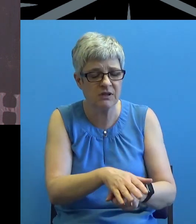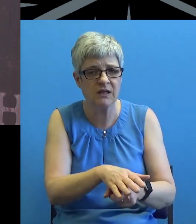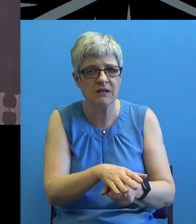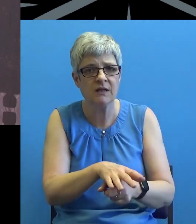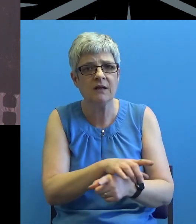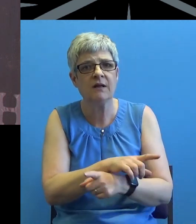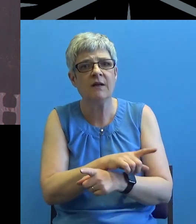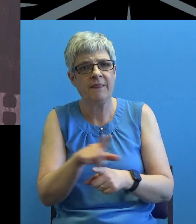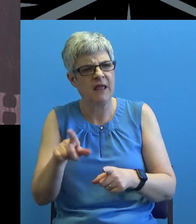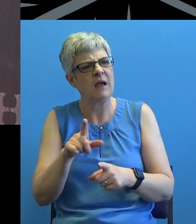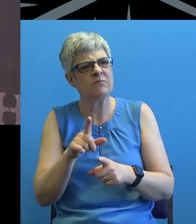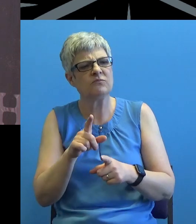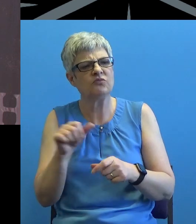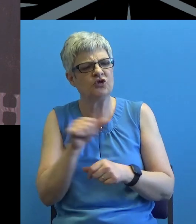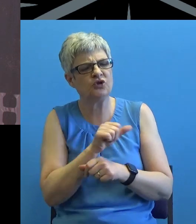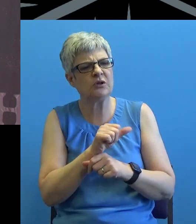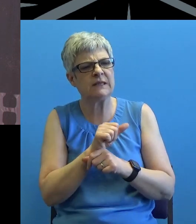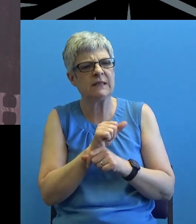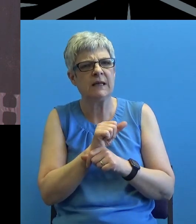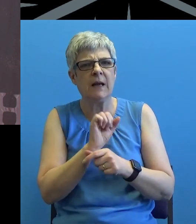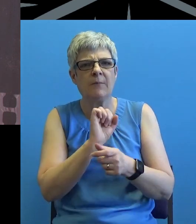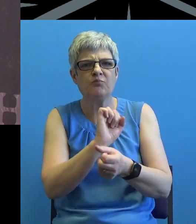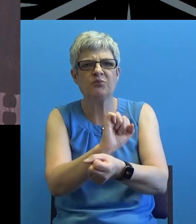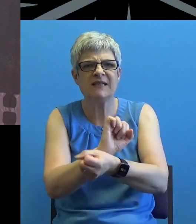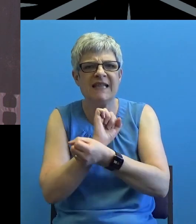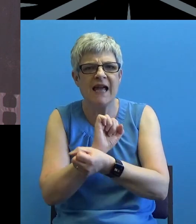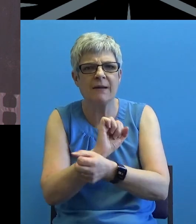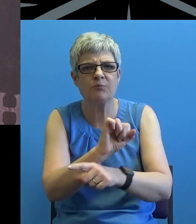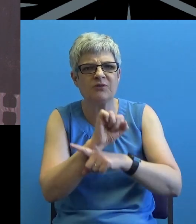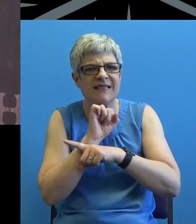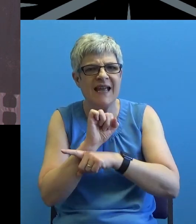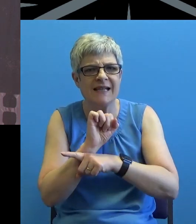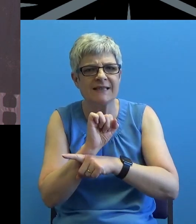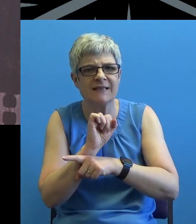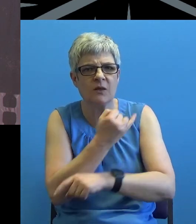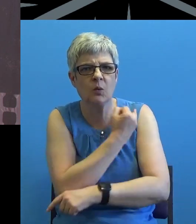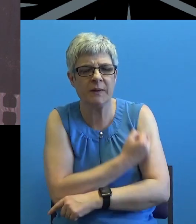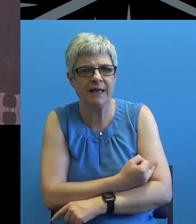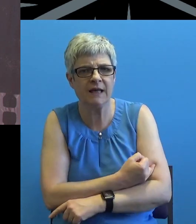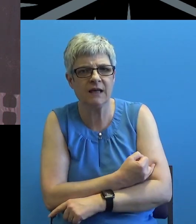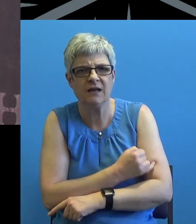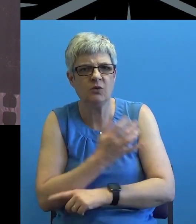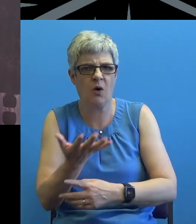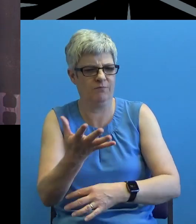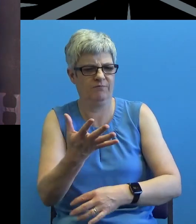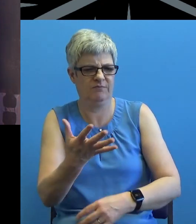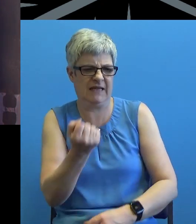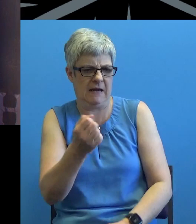That it's theirs to protect the vulnerable, not to take advantage of them.